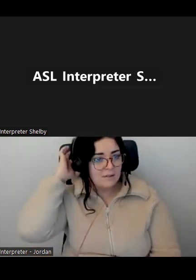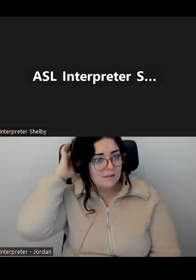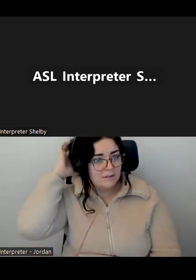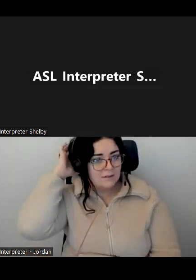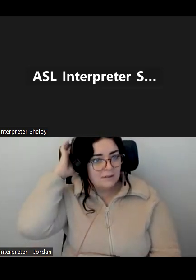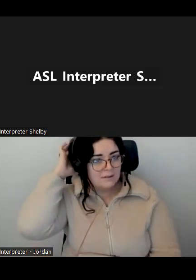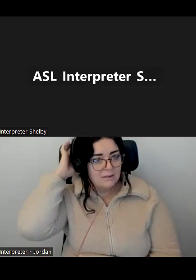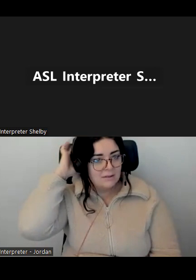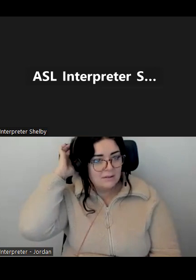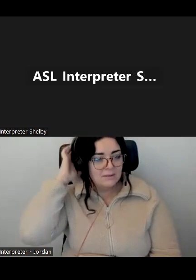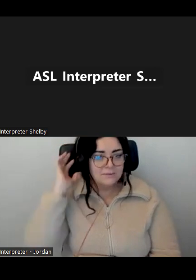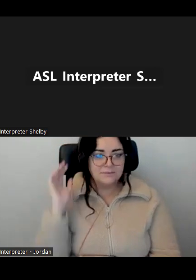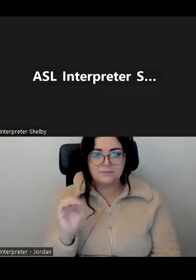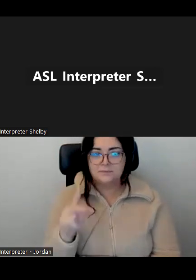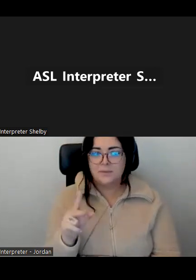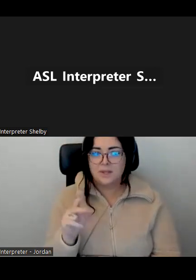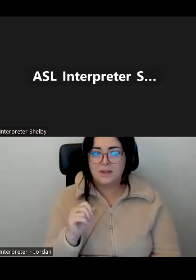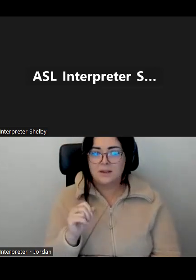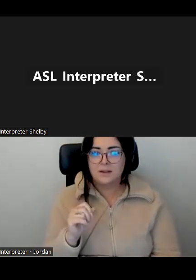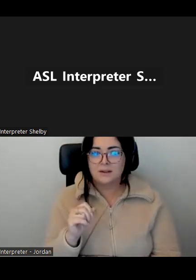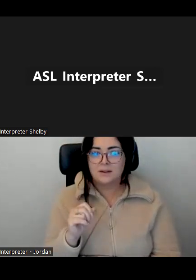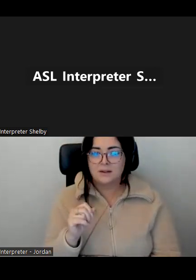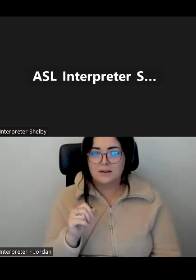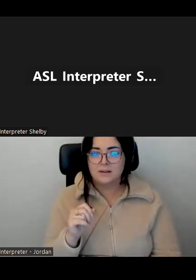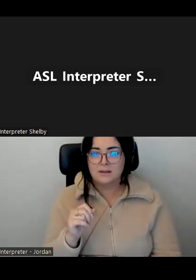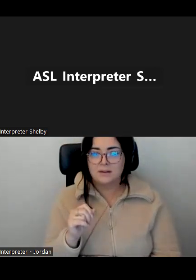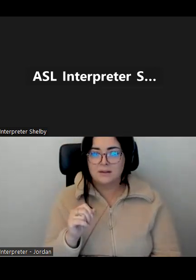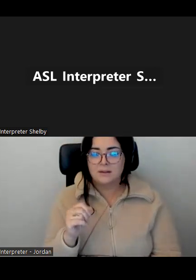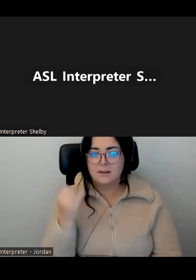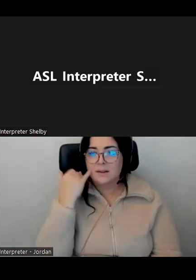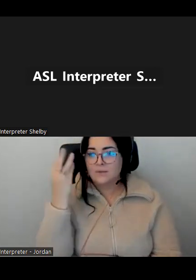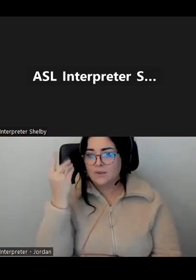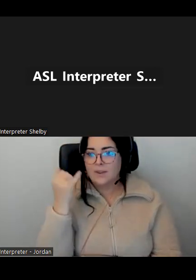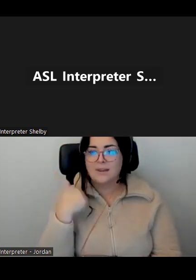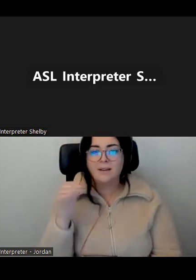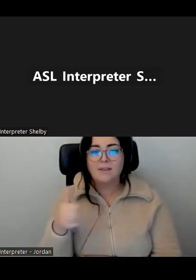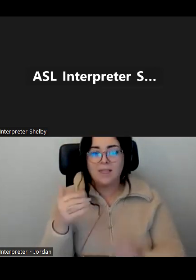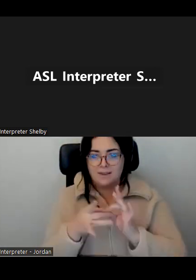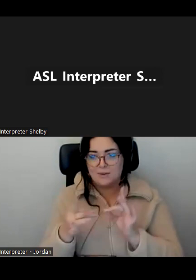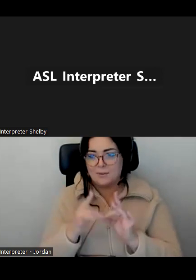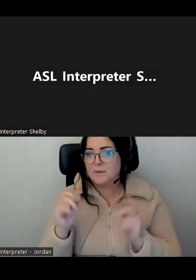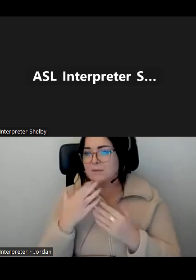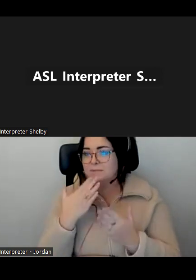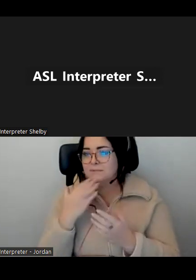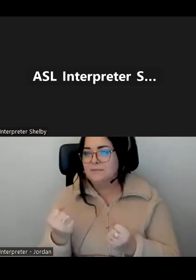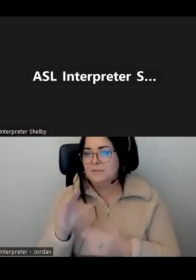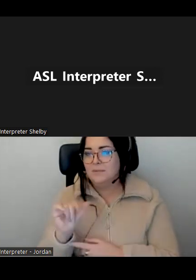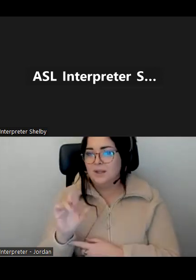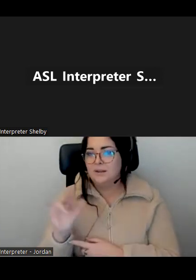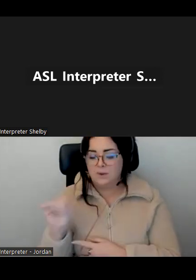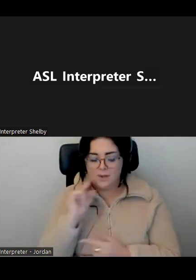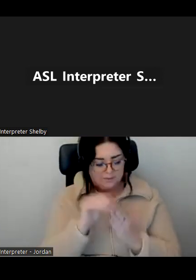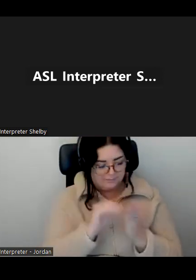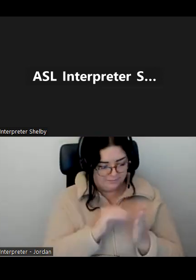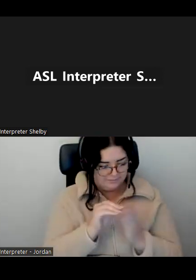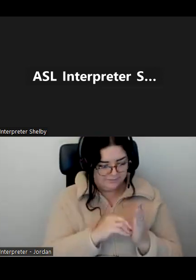Okay. While people are thinking, I'll actually just make another little comment, Laura. So thank you so much, because as you were talking, I was making so many